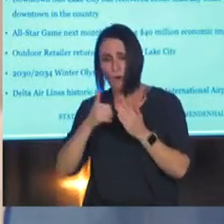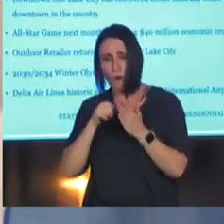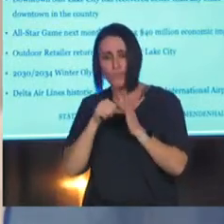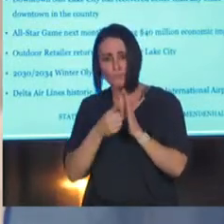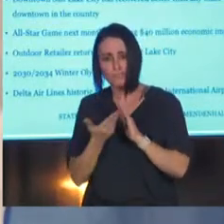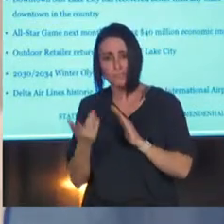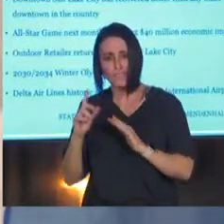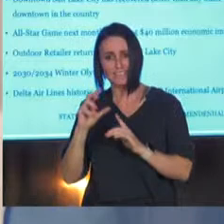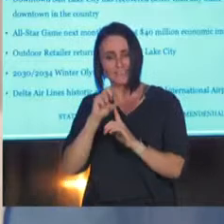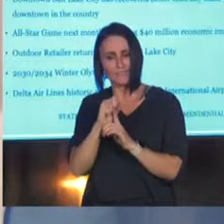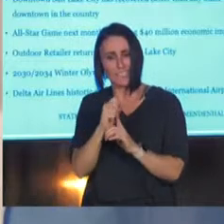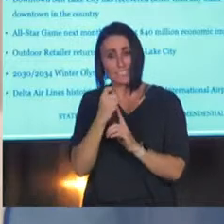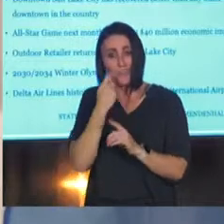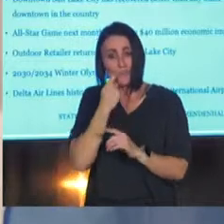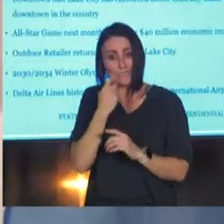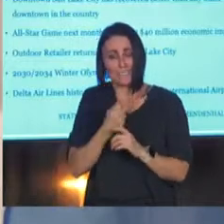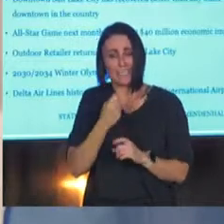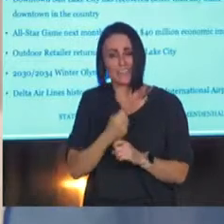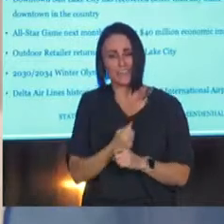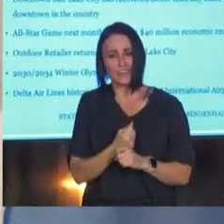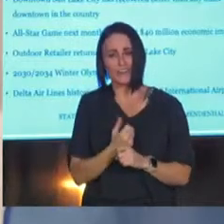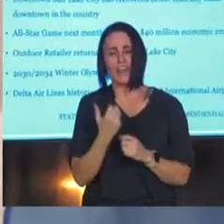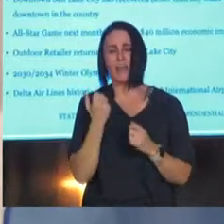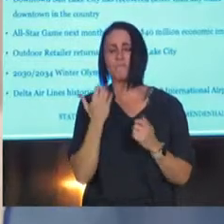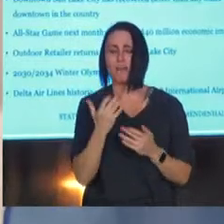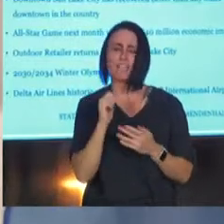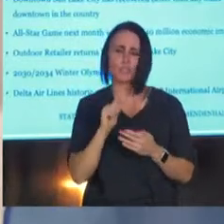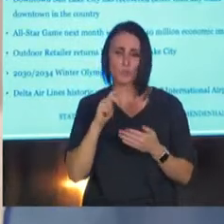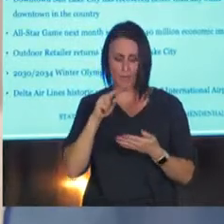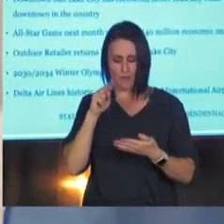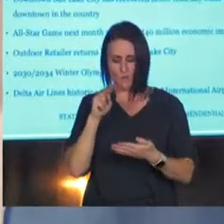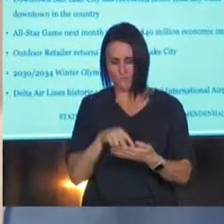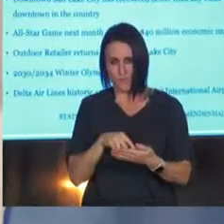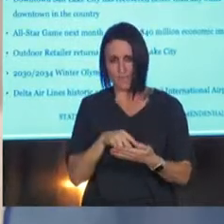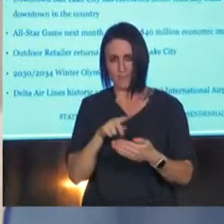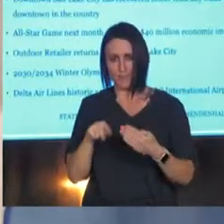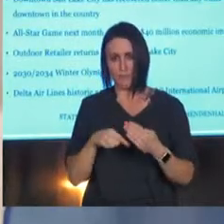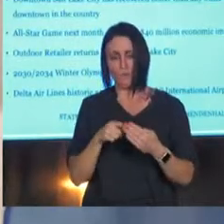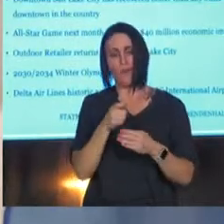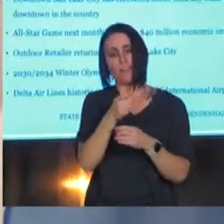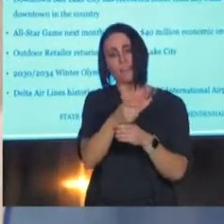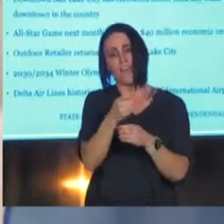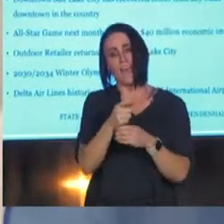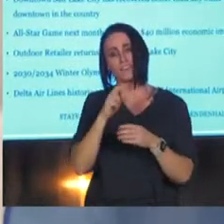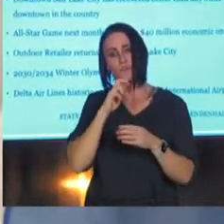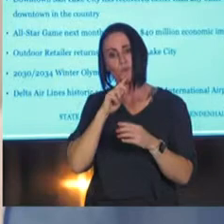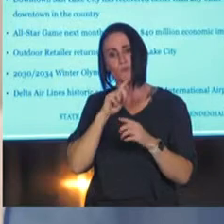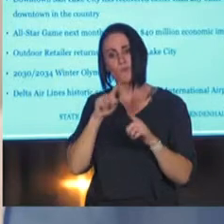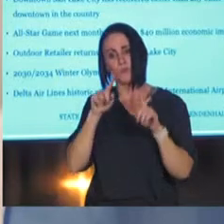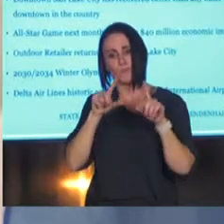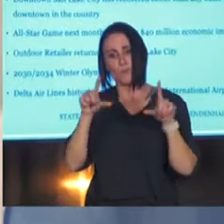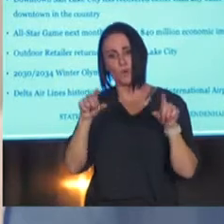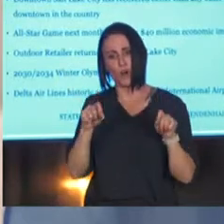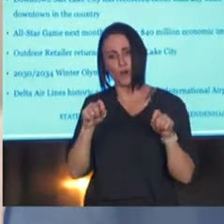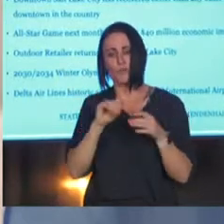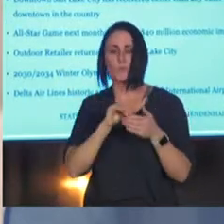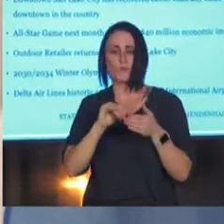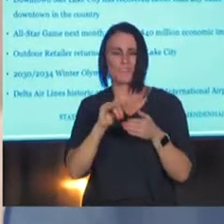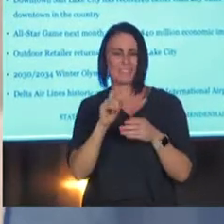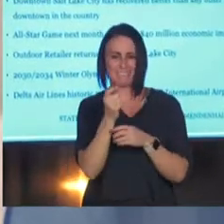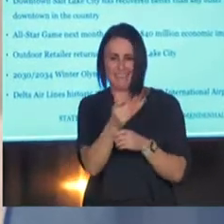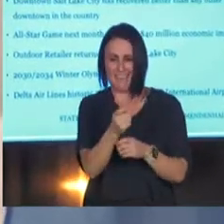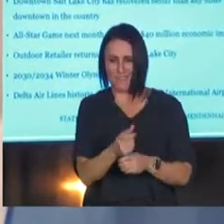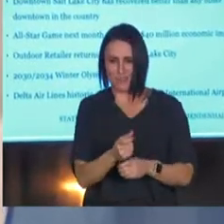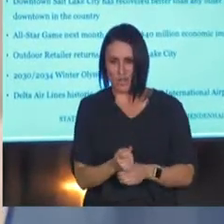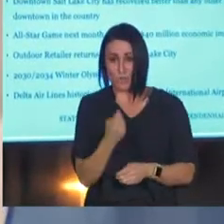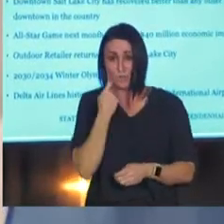they've accomplished in just the last year, many of which you can now check out on our annual report card. We release one every year,